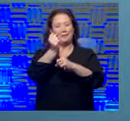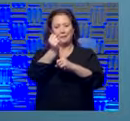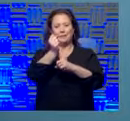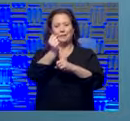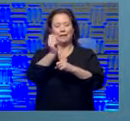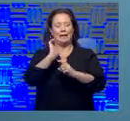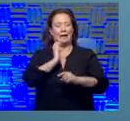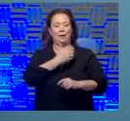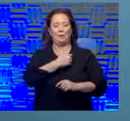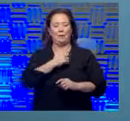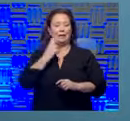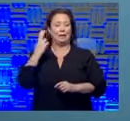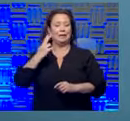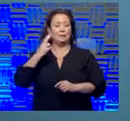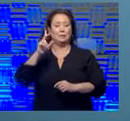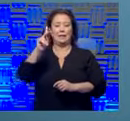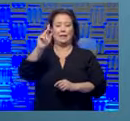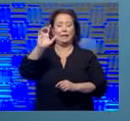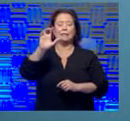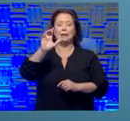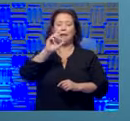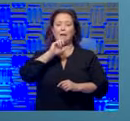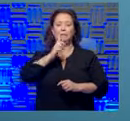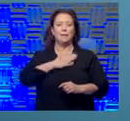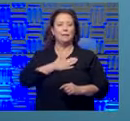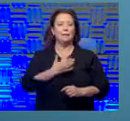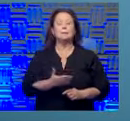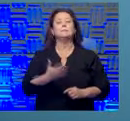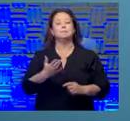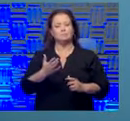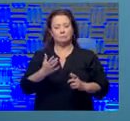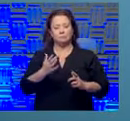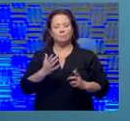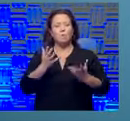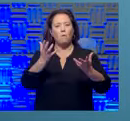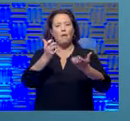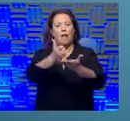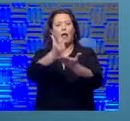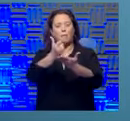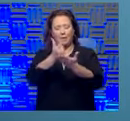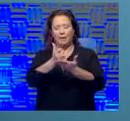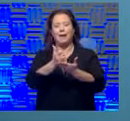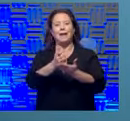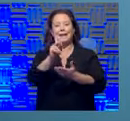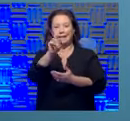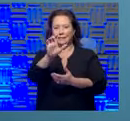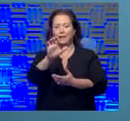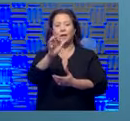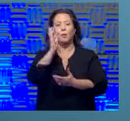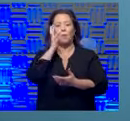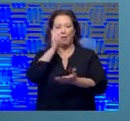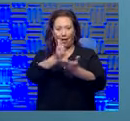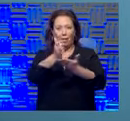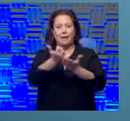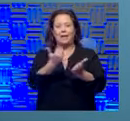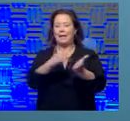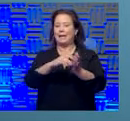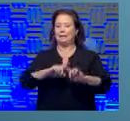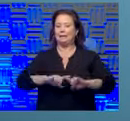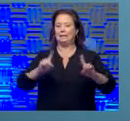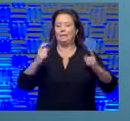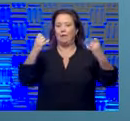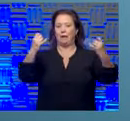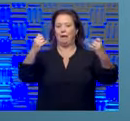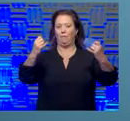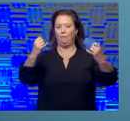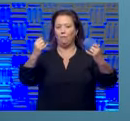our history where Kansas City has stepped up and met this need, and we know that they'll do it again. It is weird. It's different right now